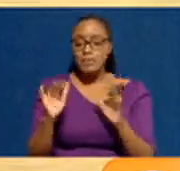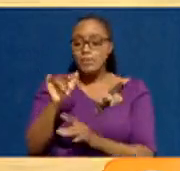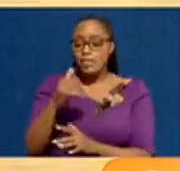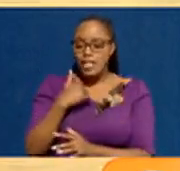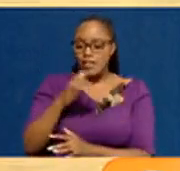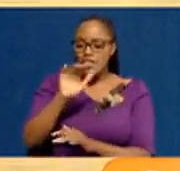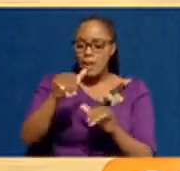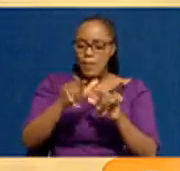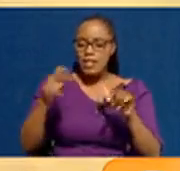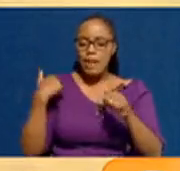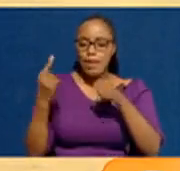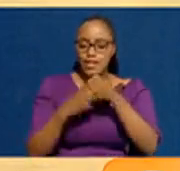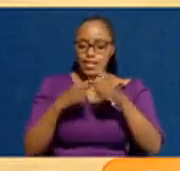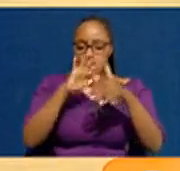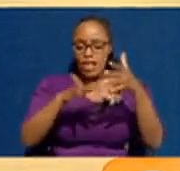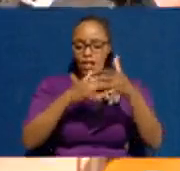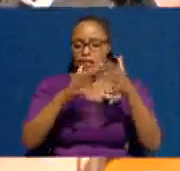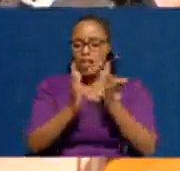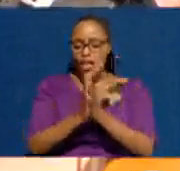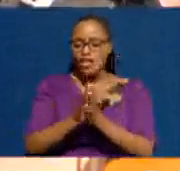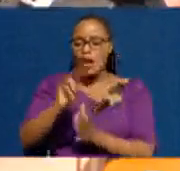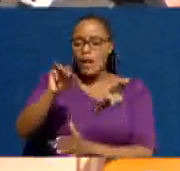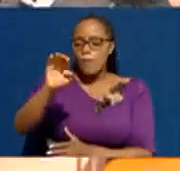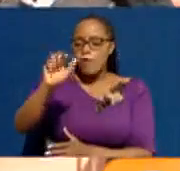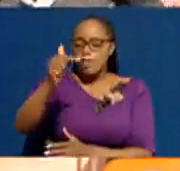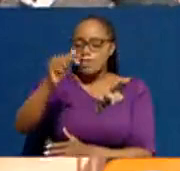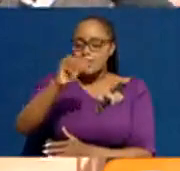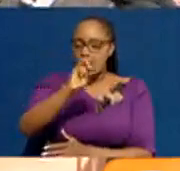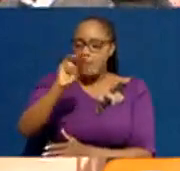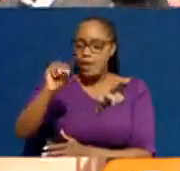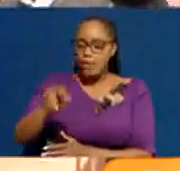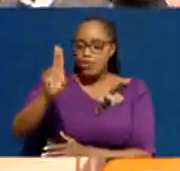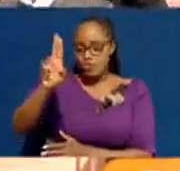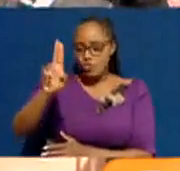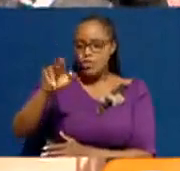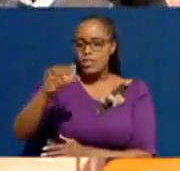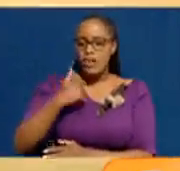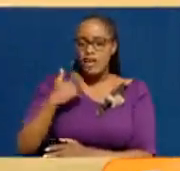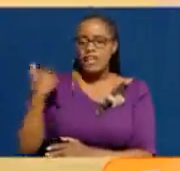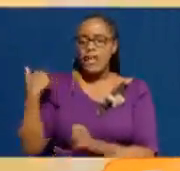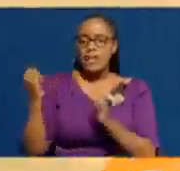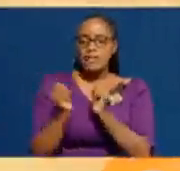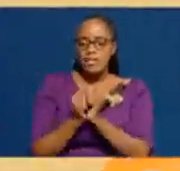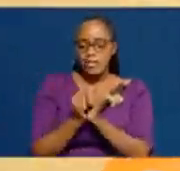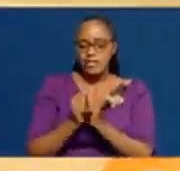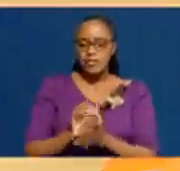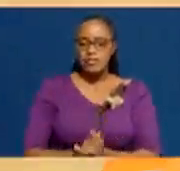Club is in position 6 in the log, with Multimedia University sitting in position 10.